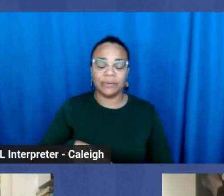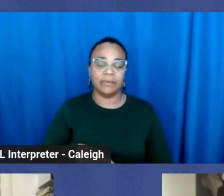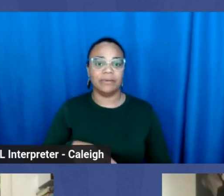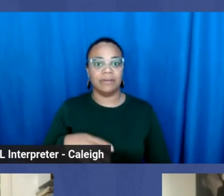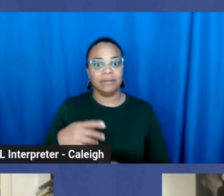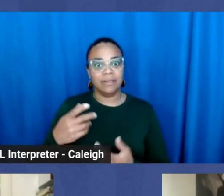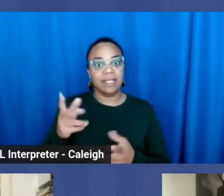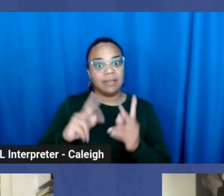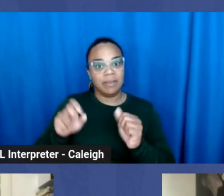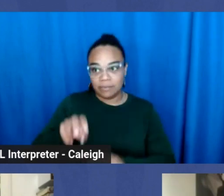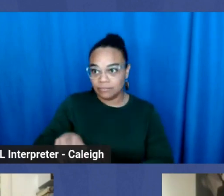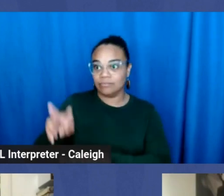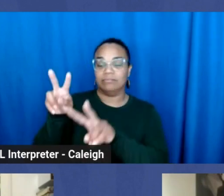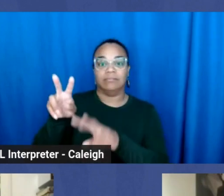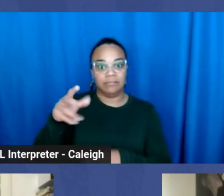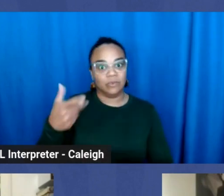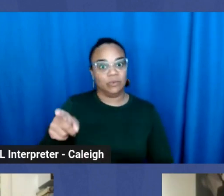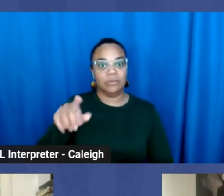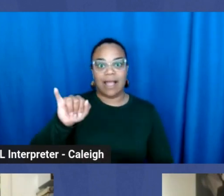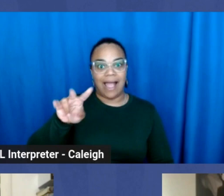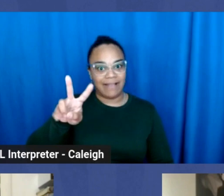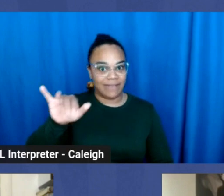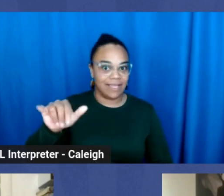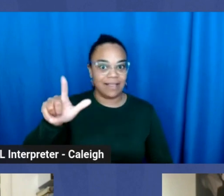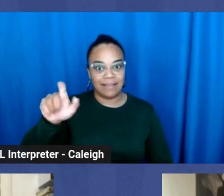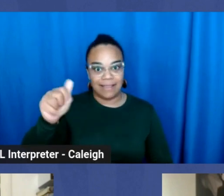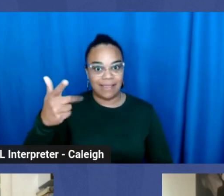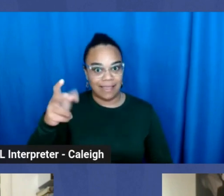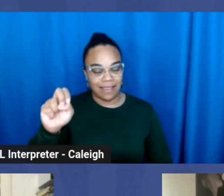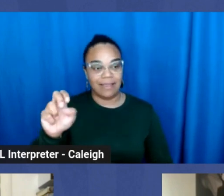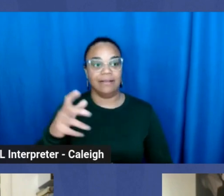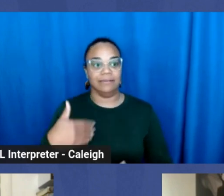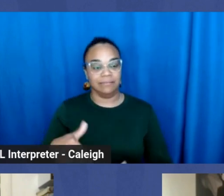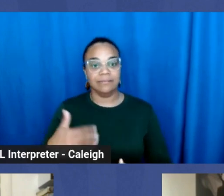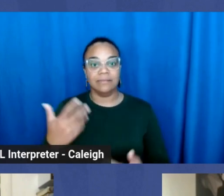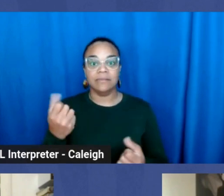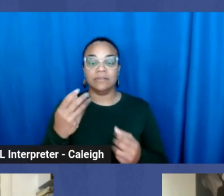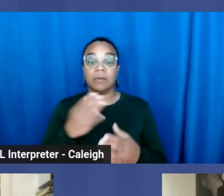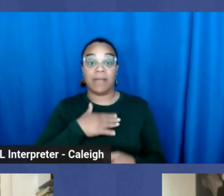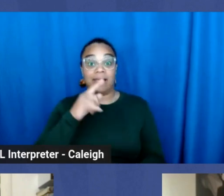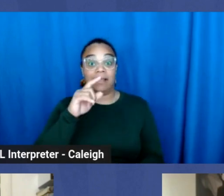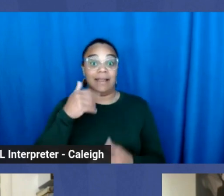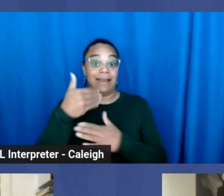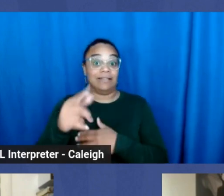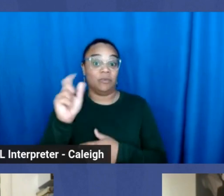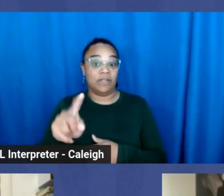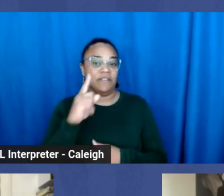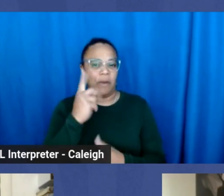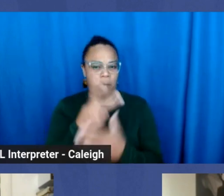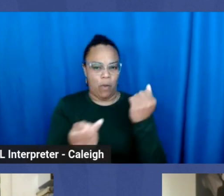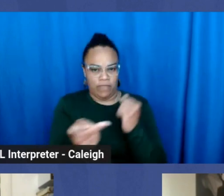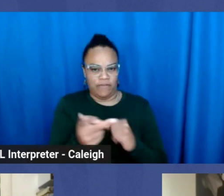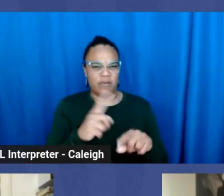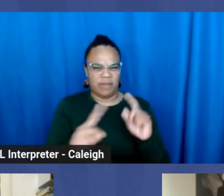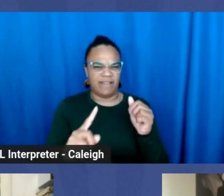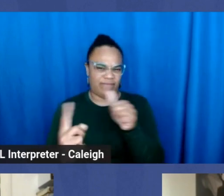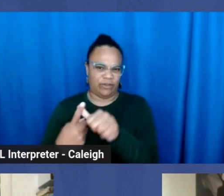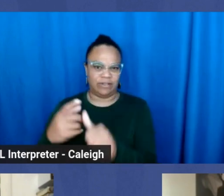Black Ivy League. So this question is for both of you, but I do want to start with you, Olivia.